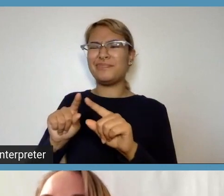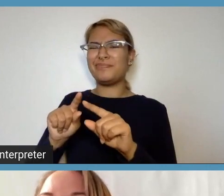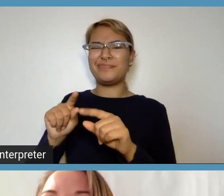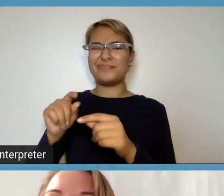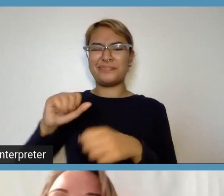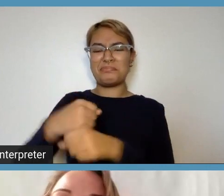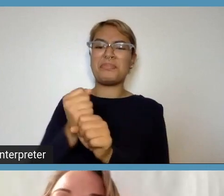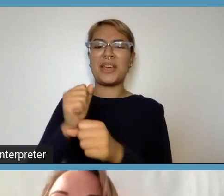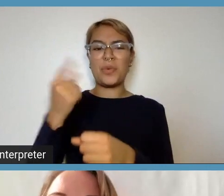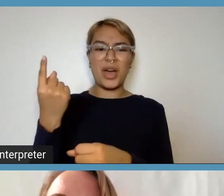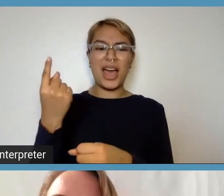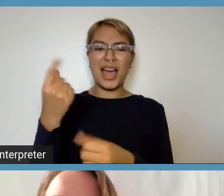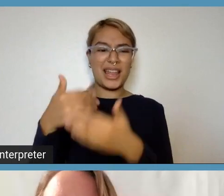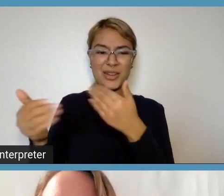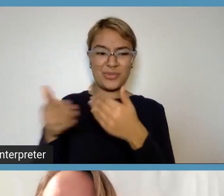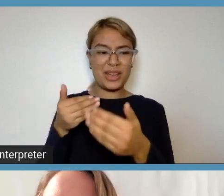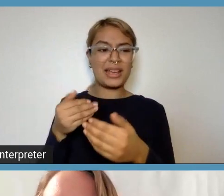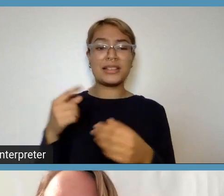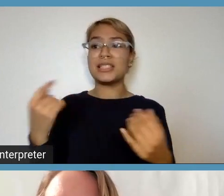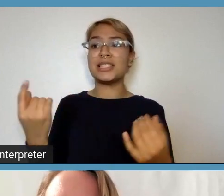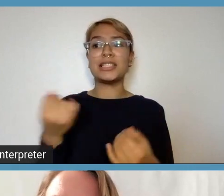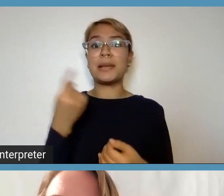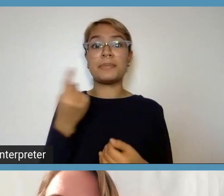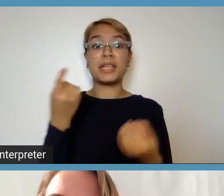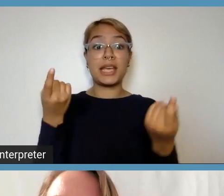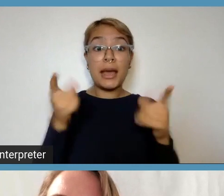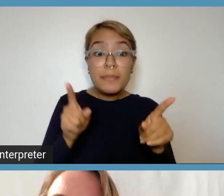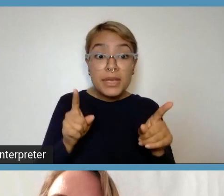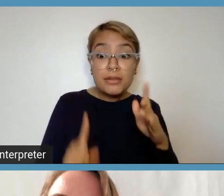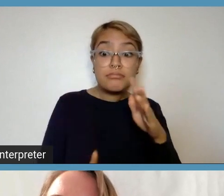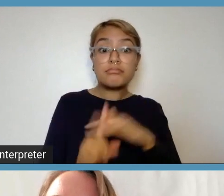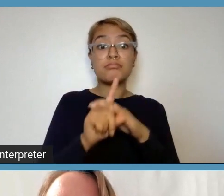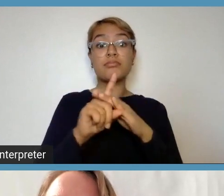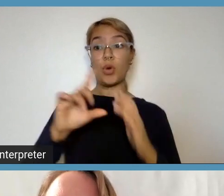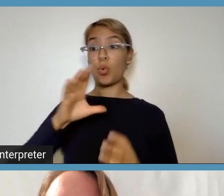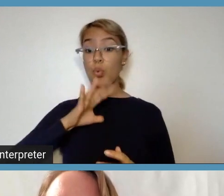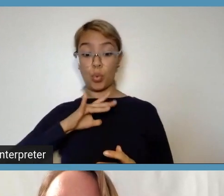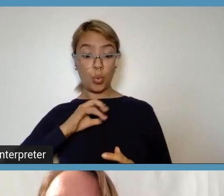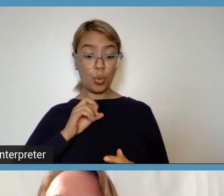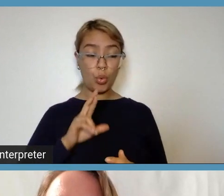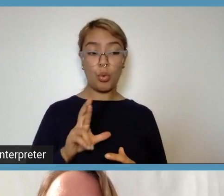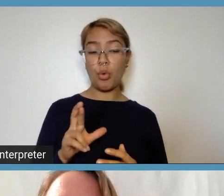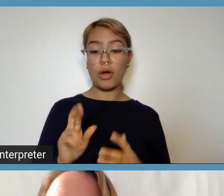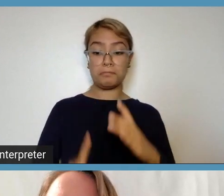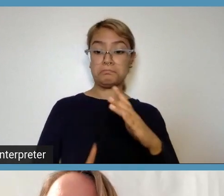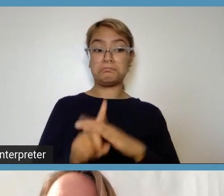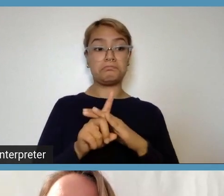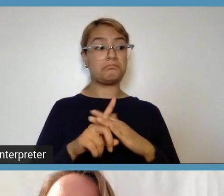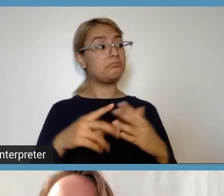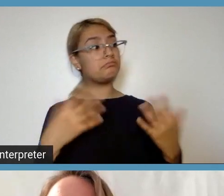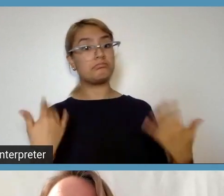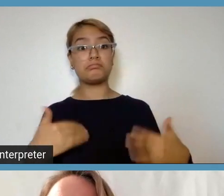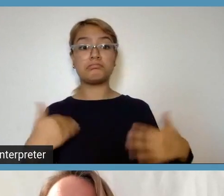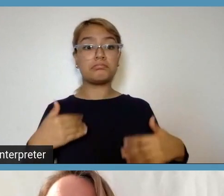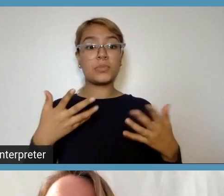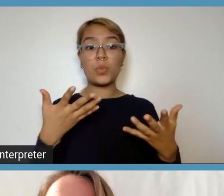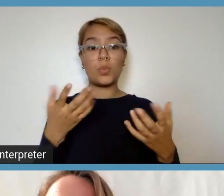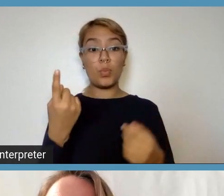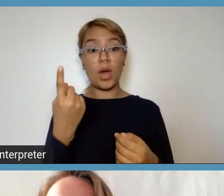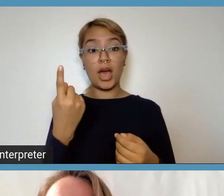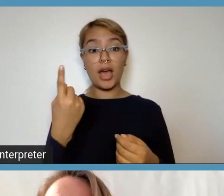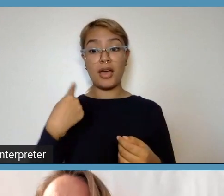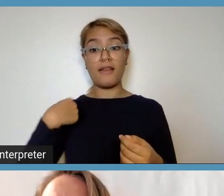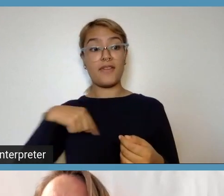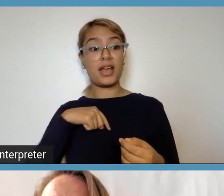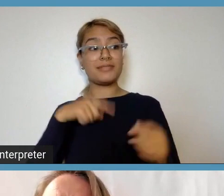something comes up or if something cool is happening at the museum that wasn't expected, then, you know, one of us is here